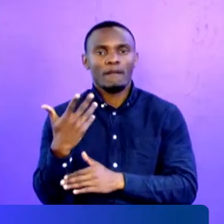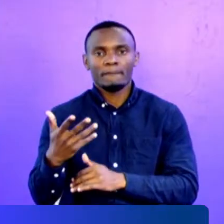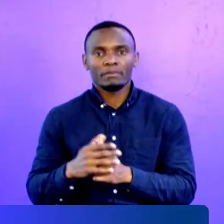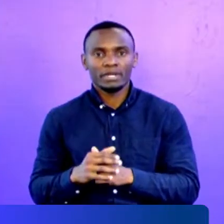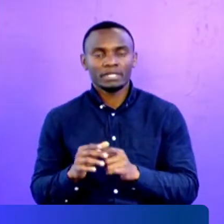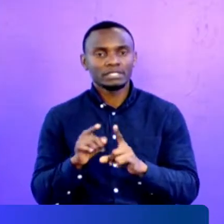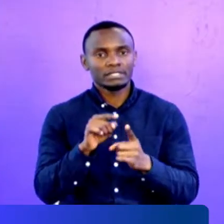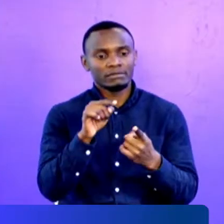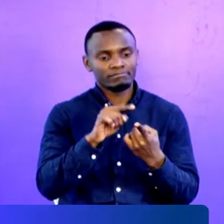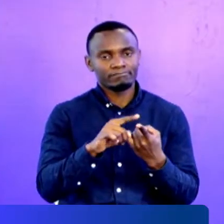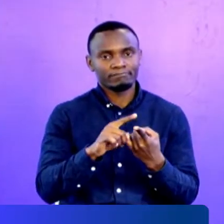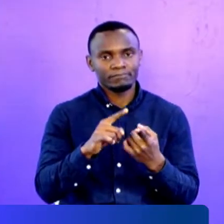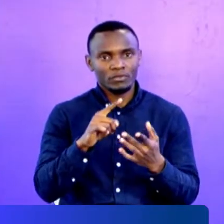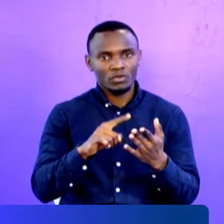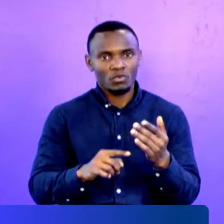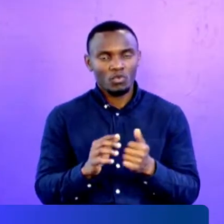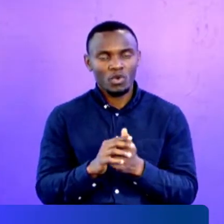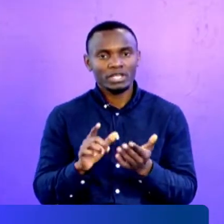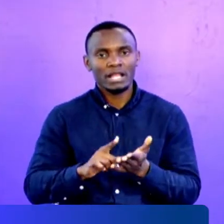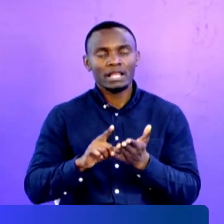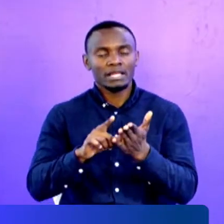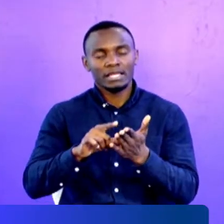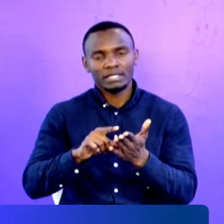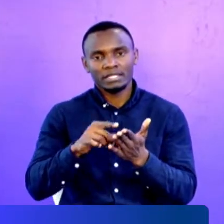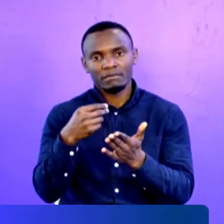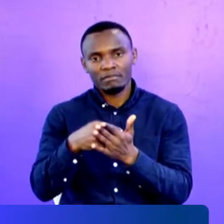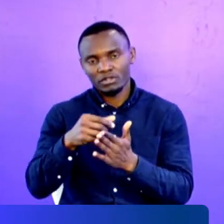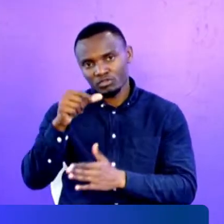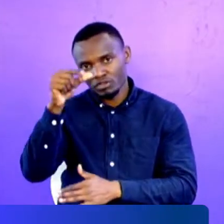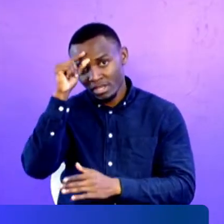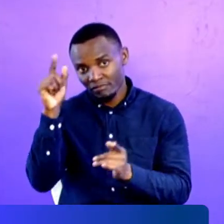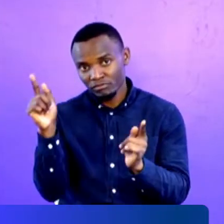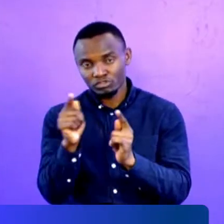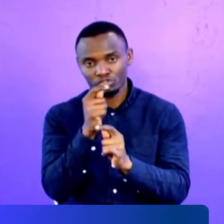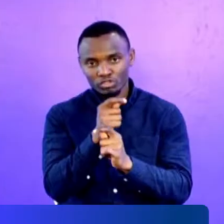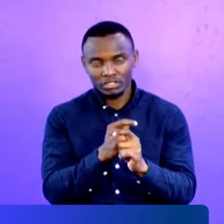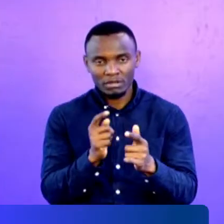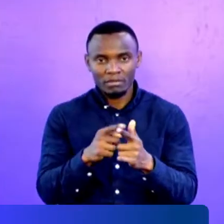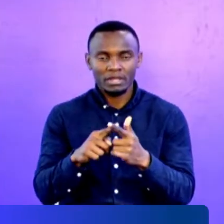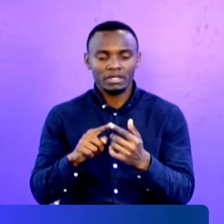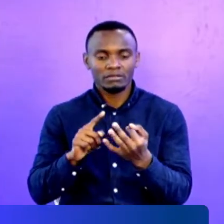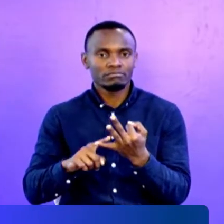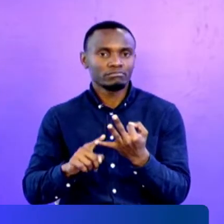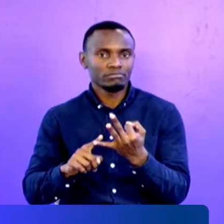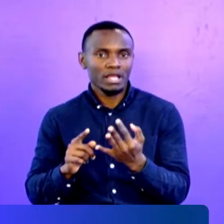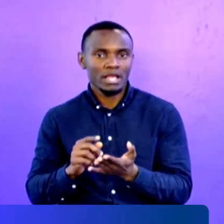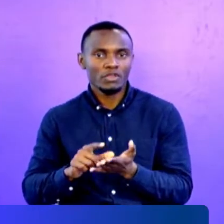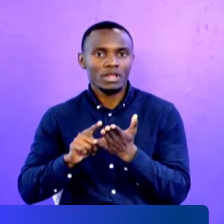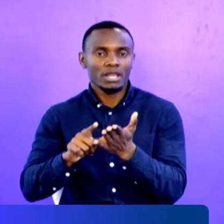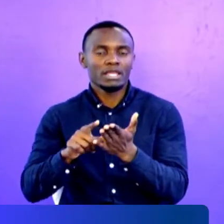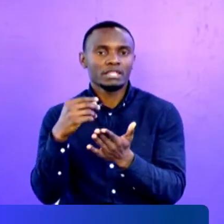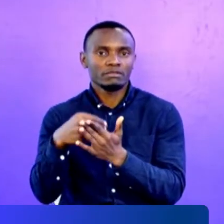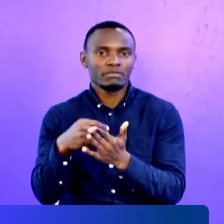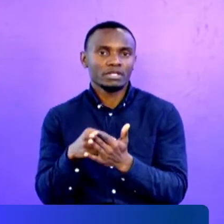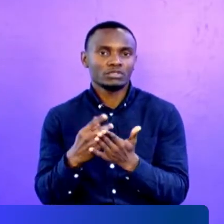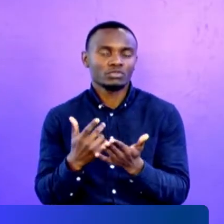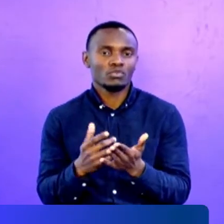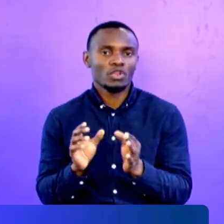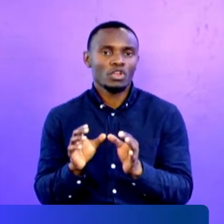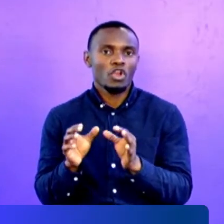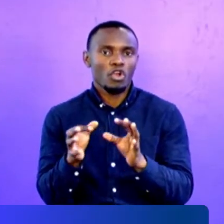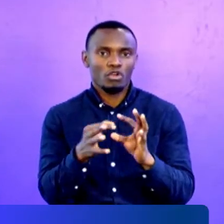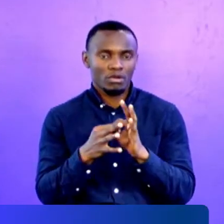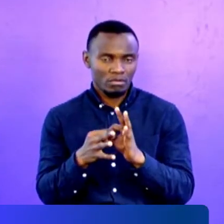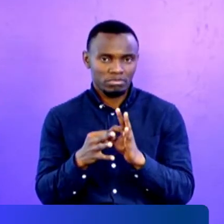government short term. And commercial paper, you're lending money to corporates short term. The other way, or the other category of investments, are